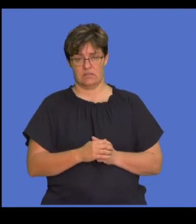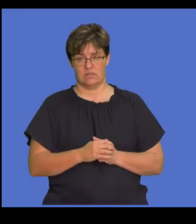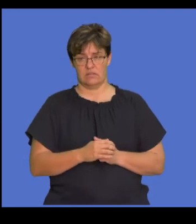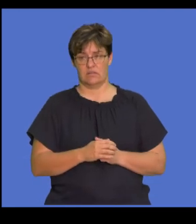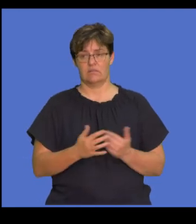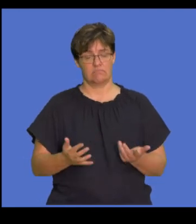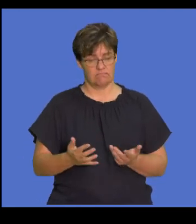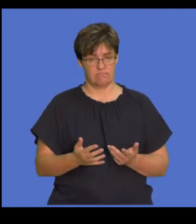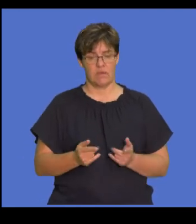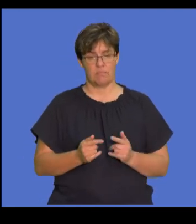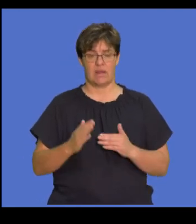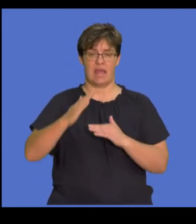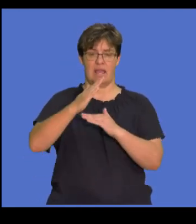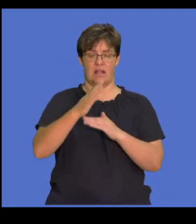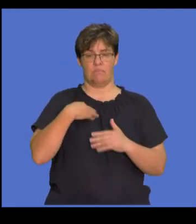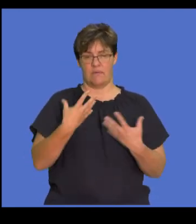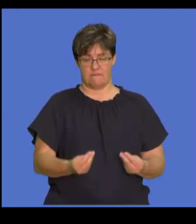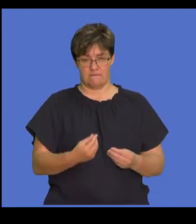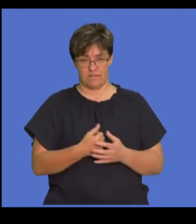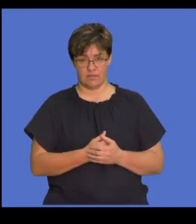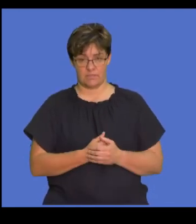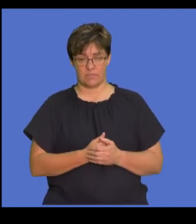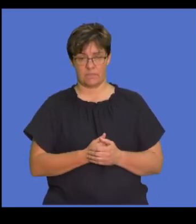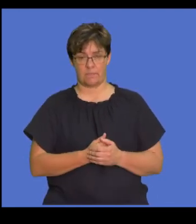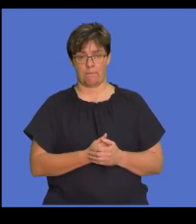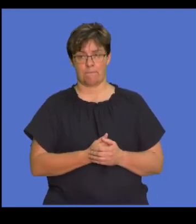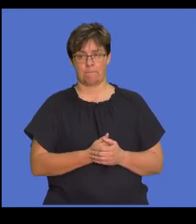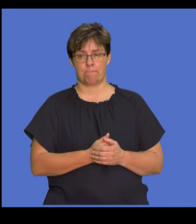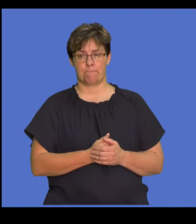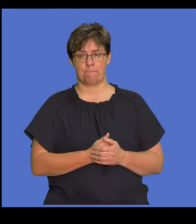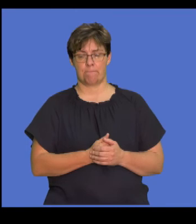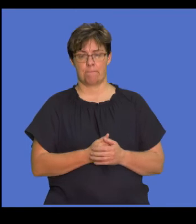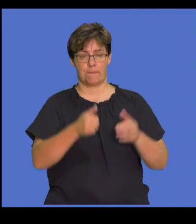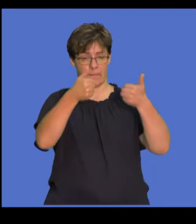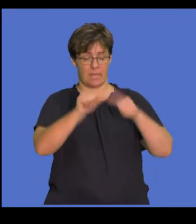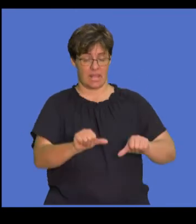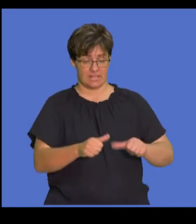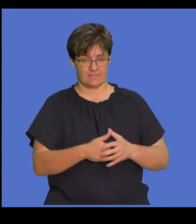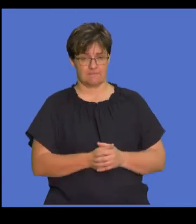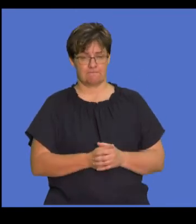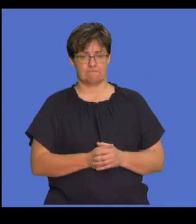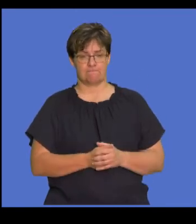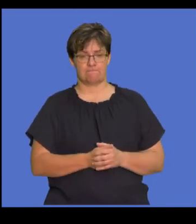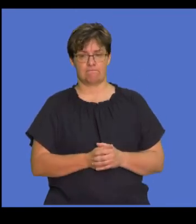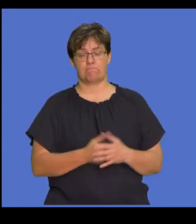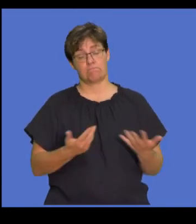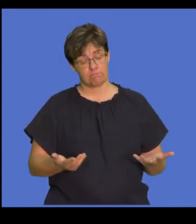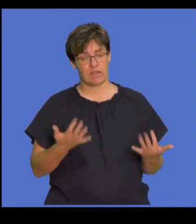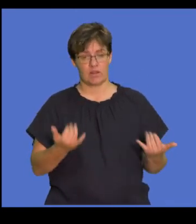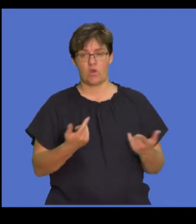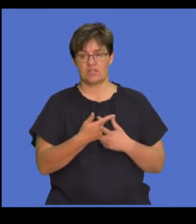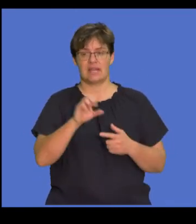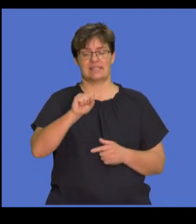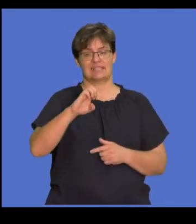44,36 degrees, and that will be the angle that I have there. And then the next question